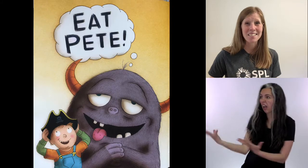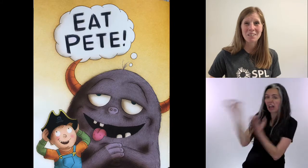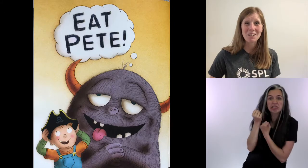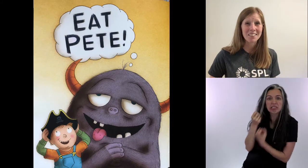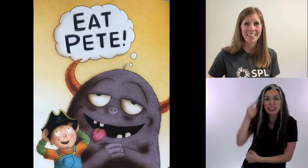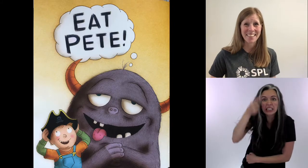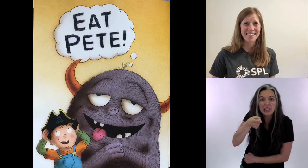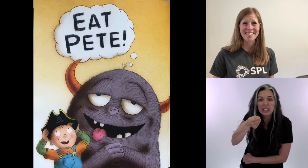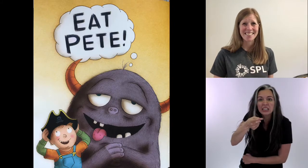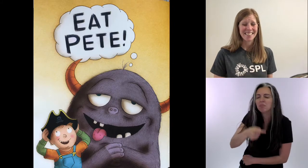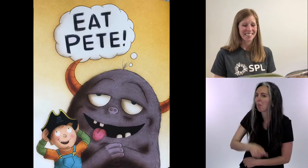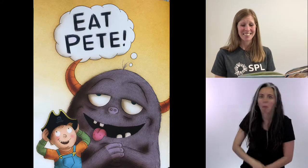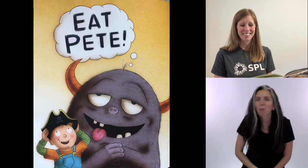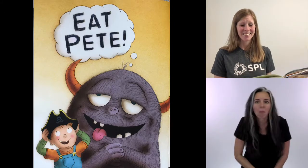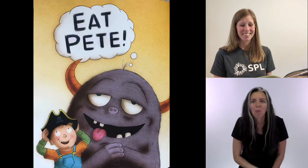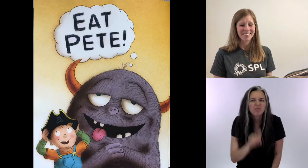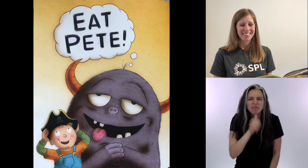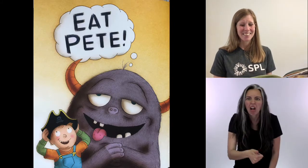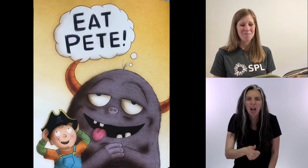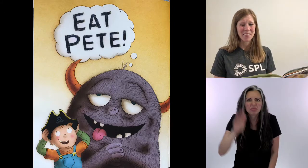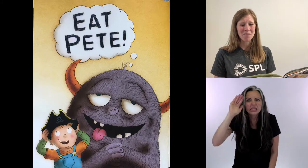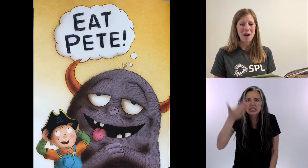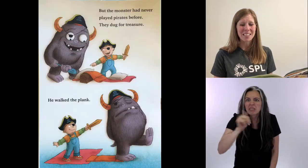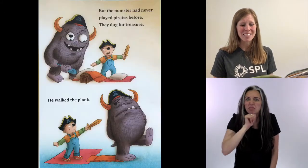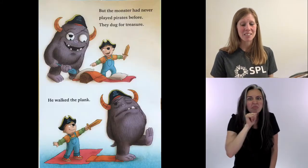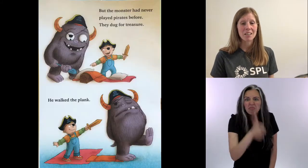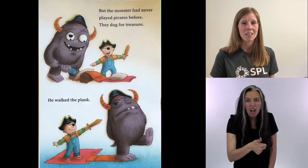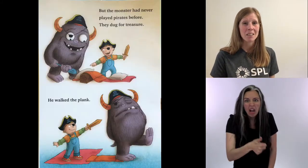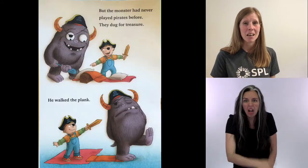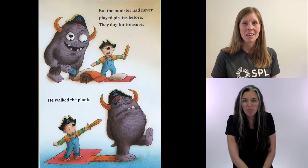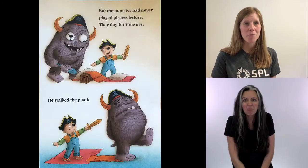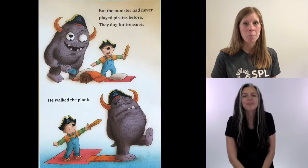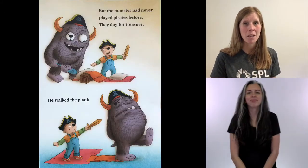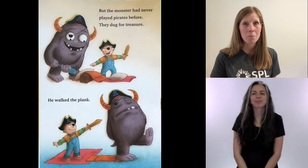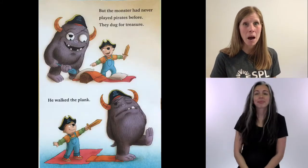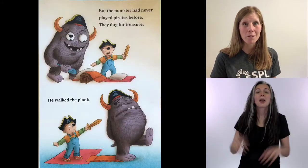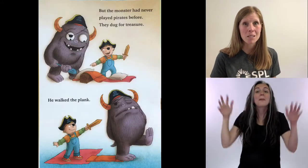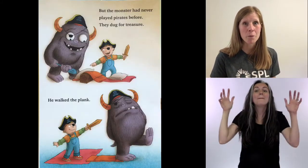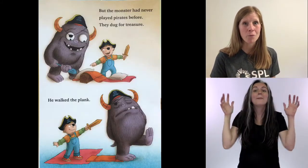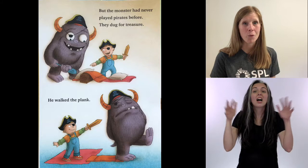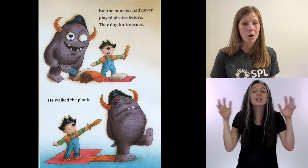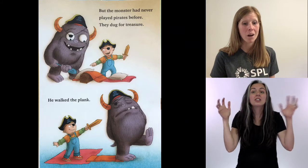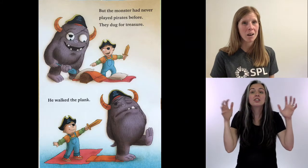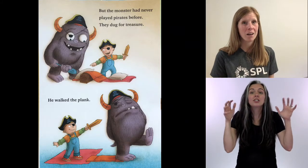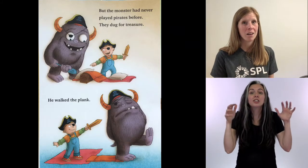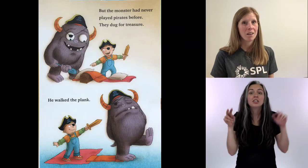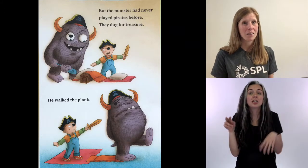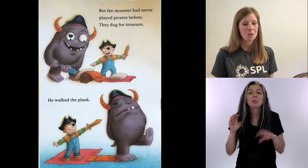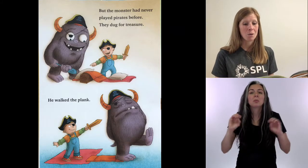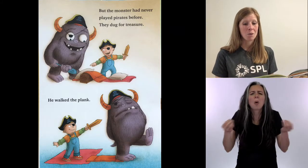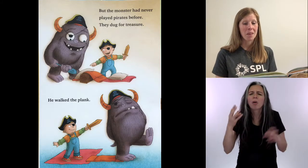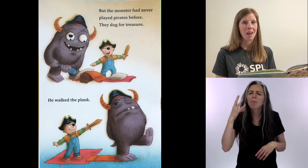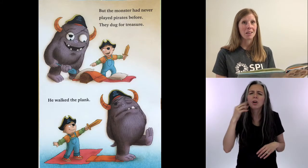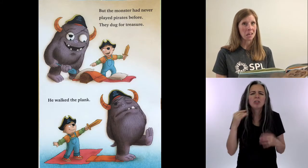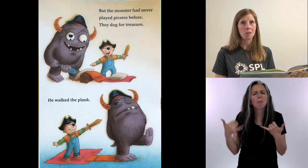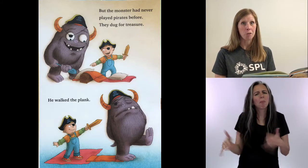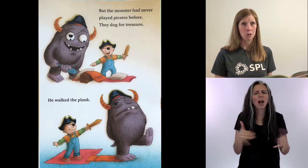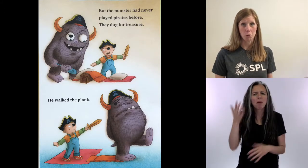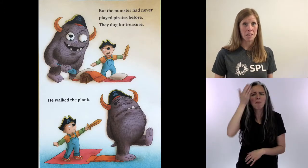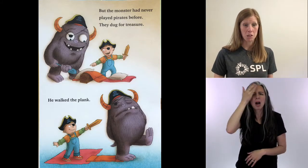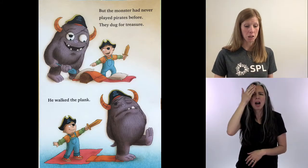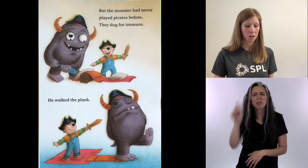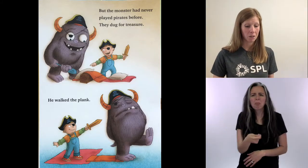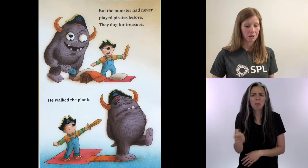It doesn't look like he is. But the monster had never played pirates before. So they dug